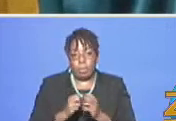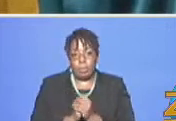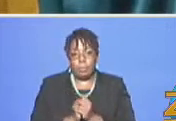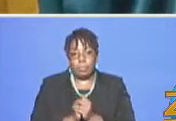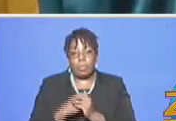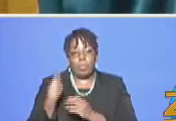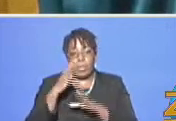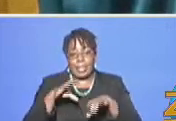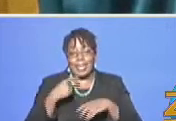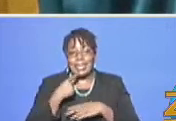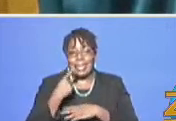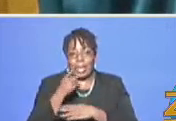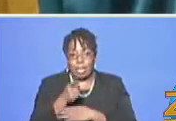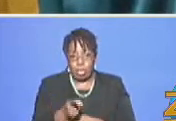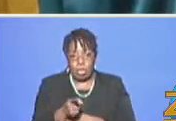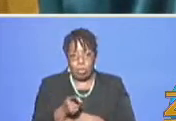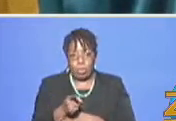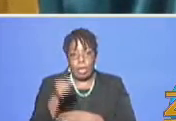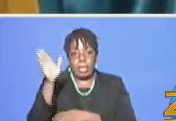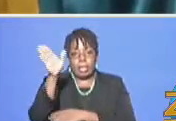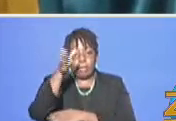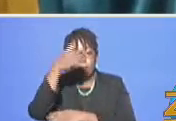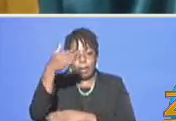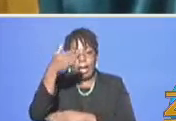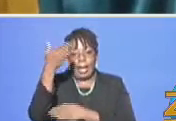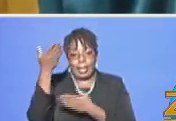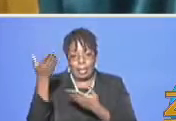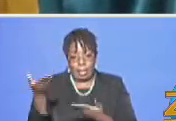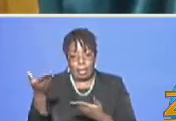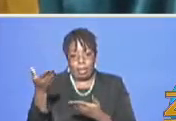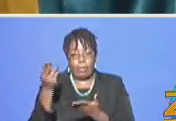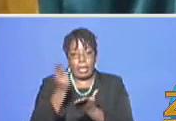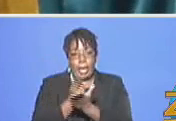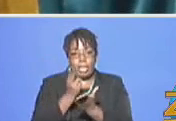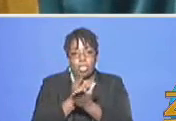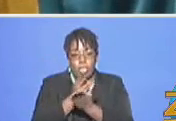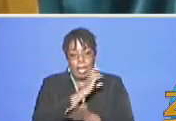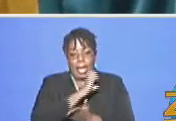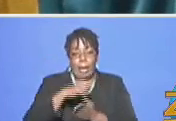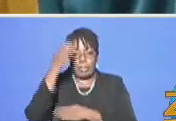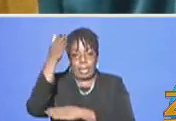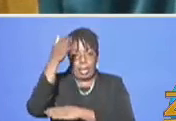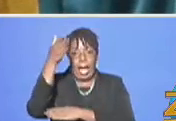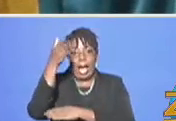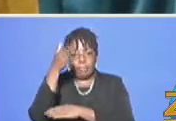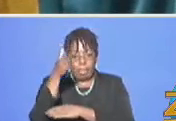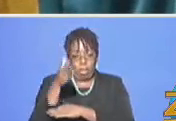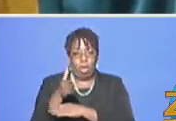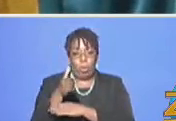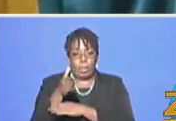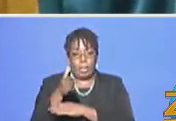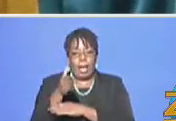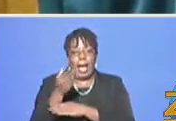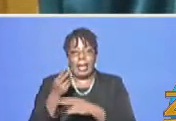tell you that the flag of the Haitian embassy here in New Providence has been lowered and security has been increased at its